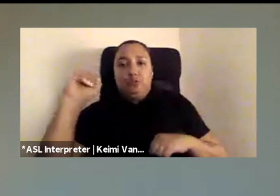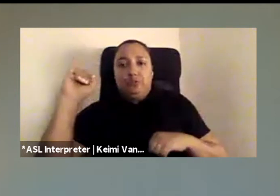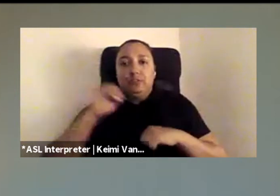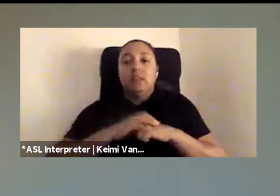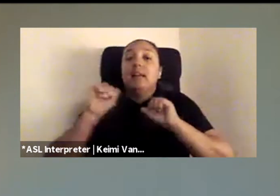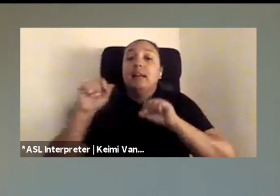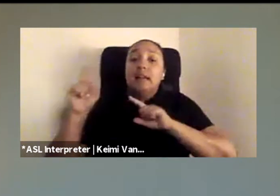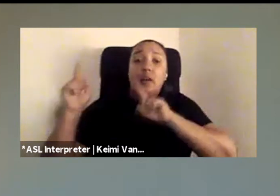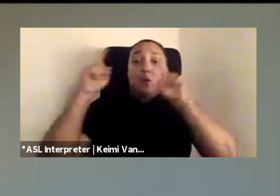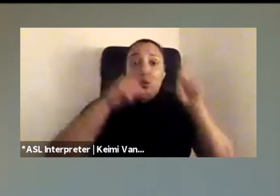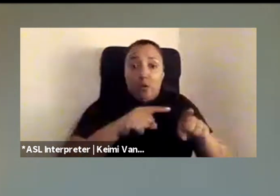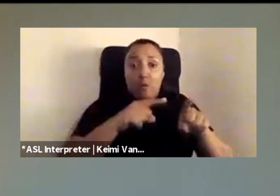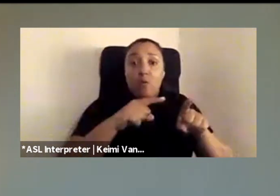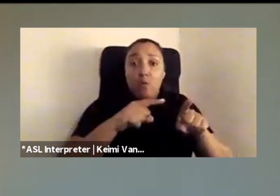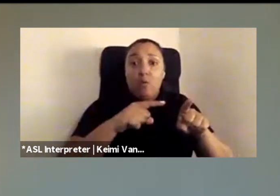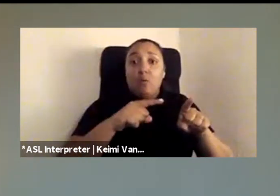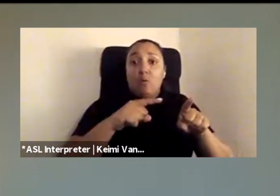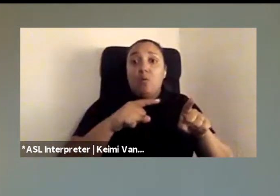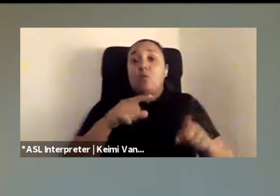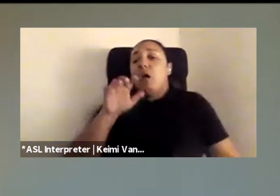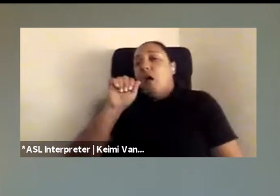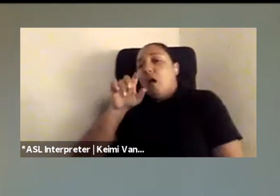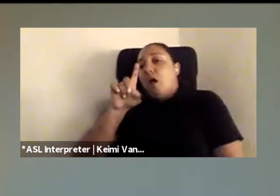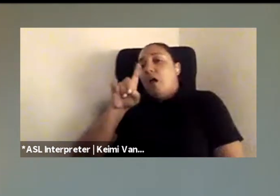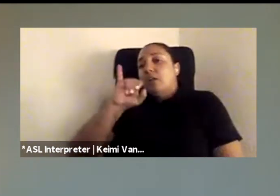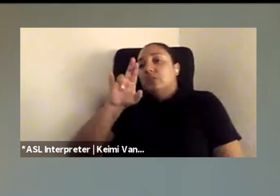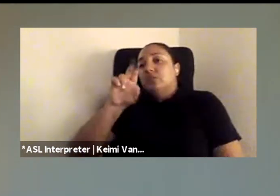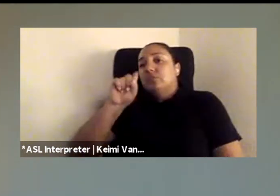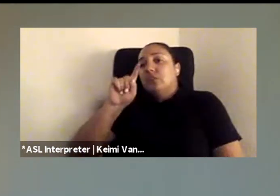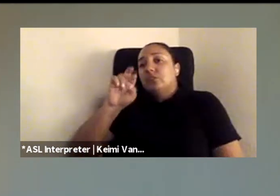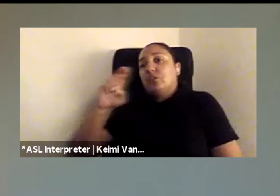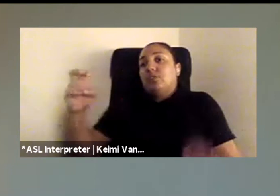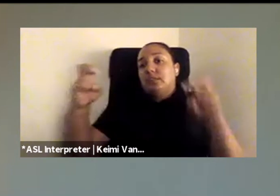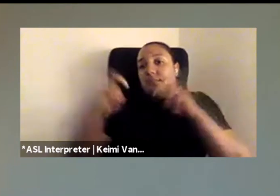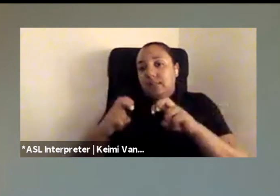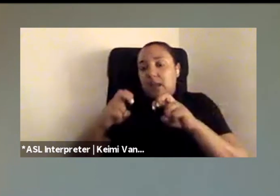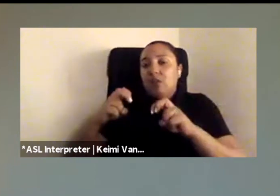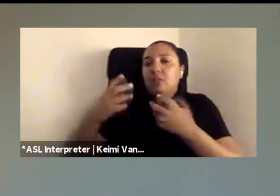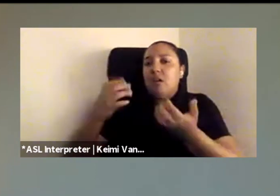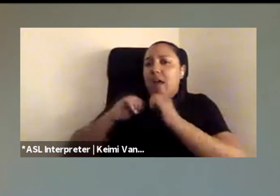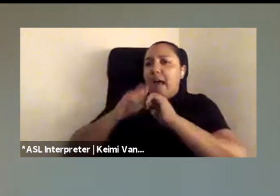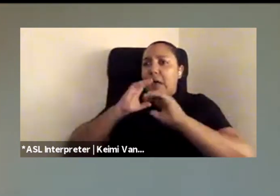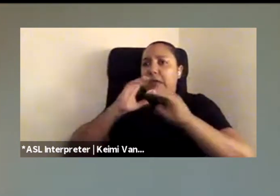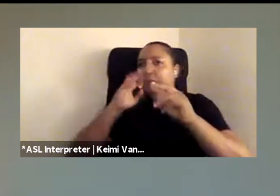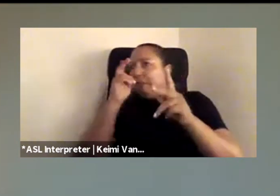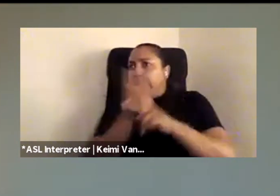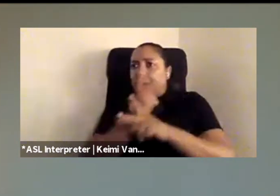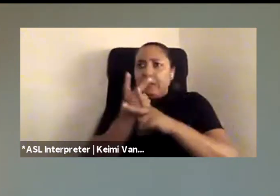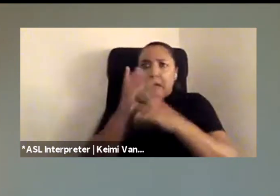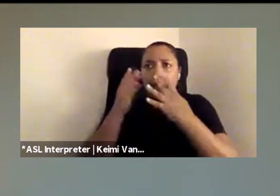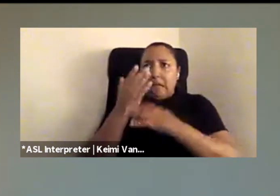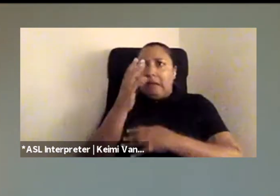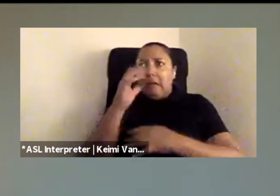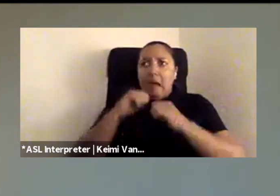have an adjuster help them navigate the marketplace or even figure out what kind of health insurance